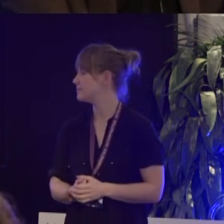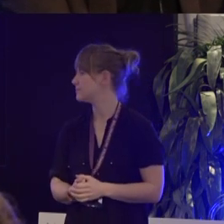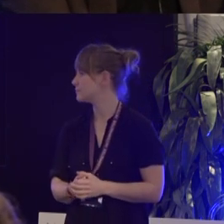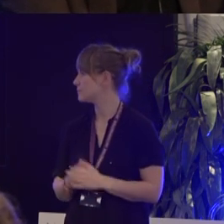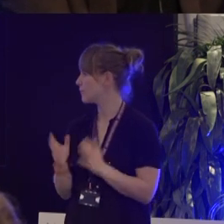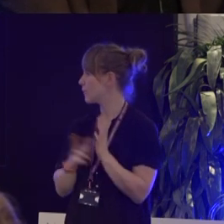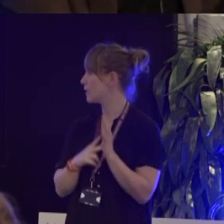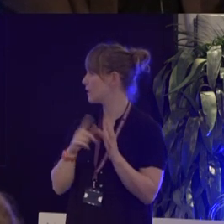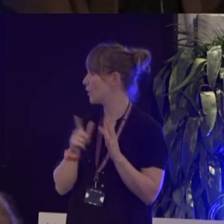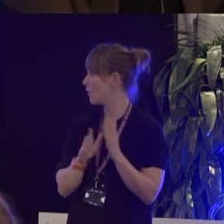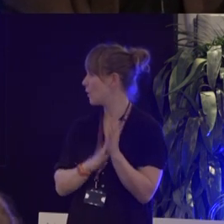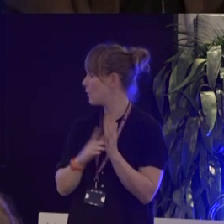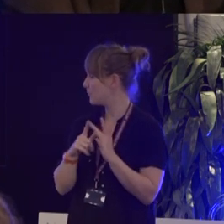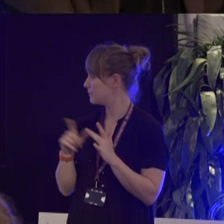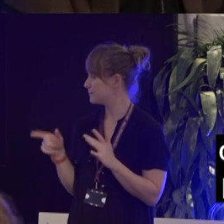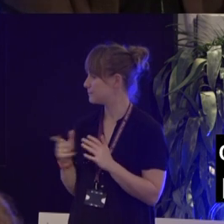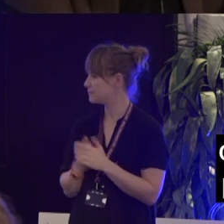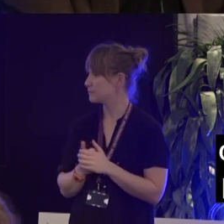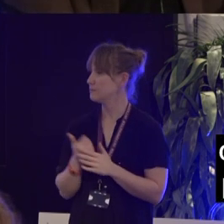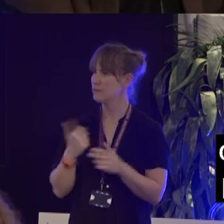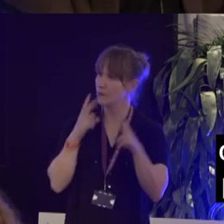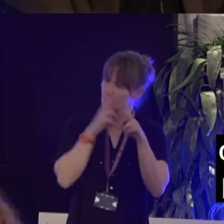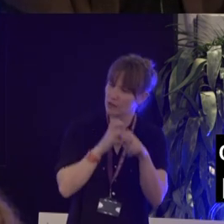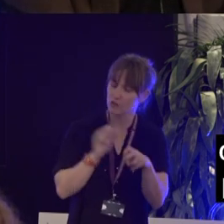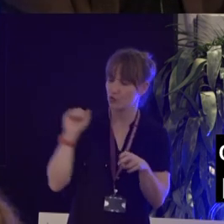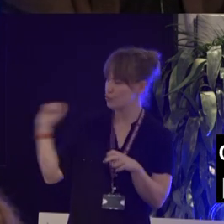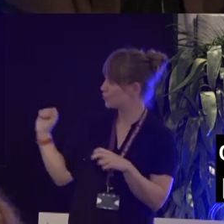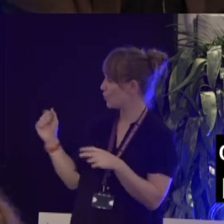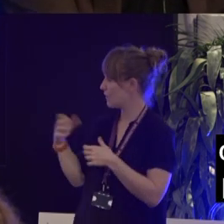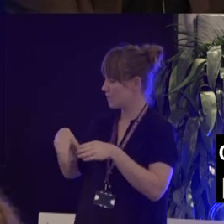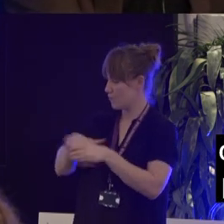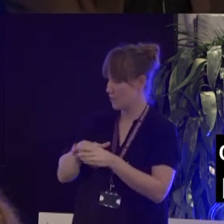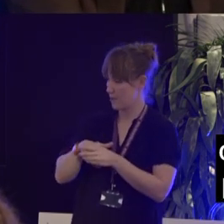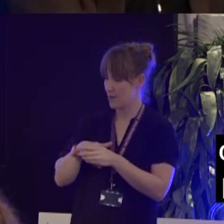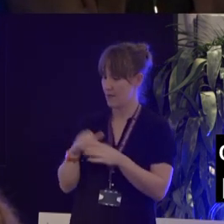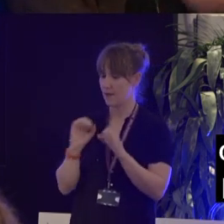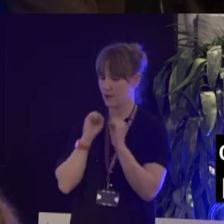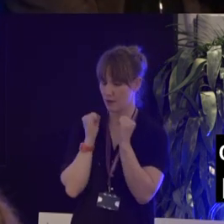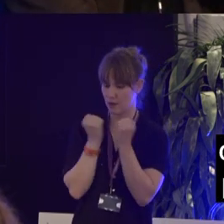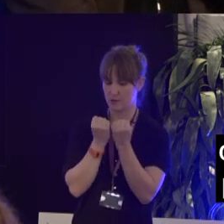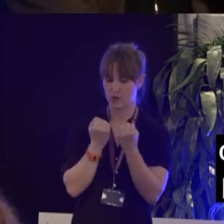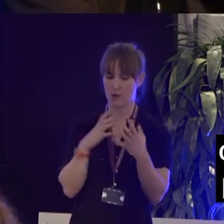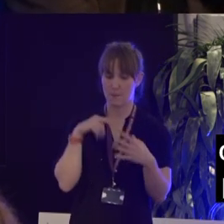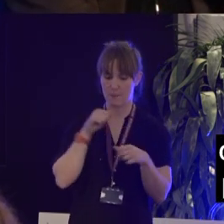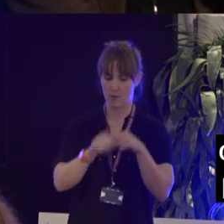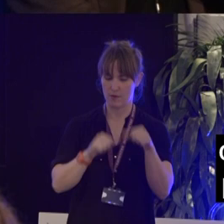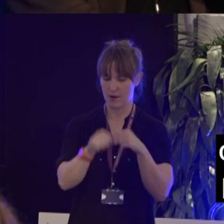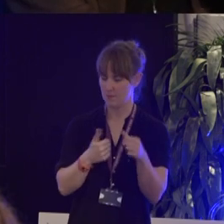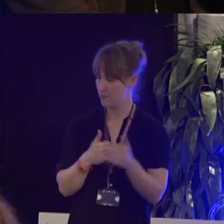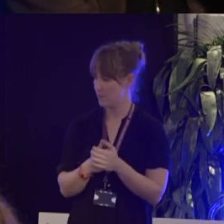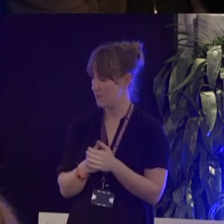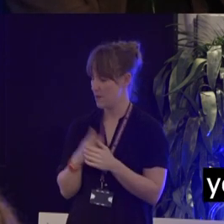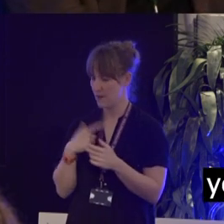Naomi, when I was doing some research into sort of like your involvement in the classes program as well, I came across a